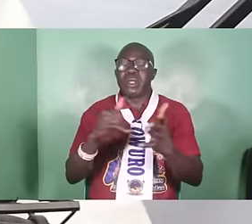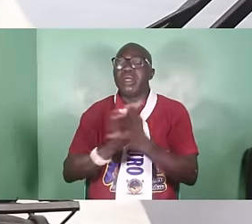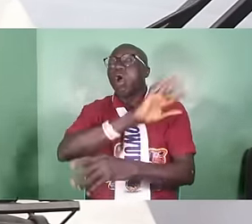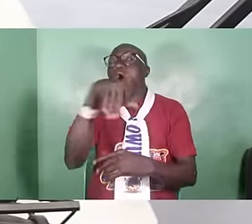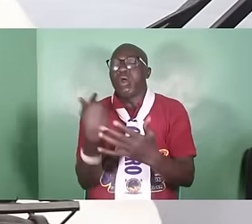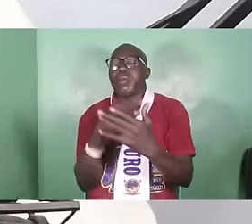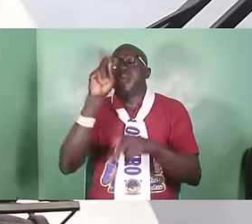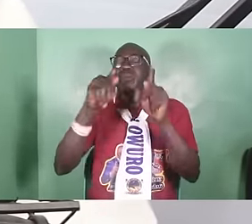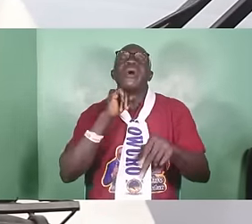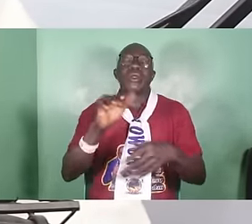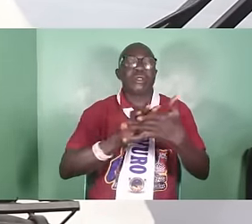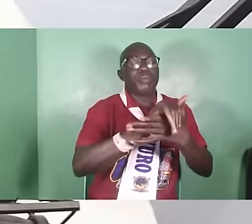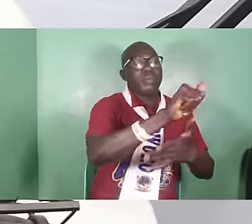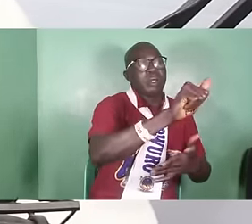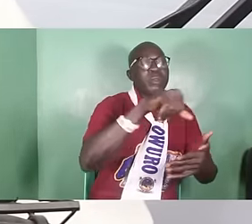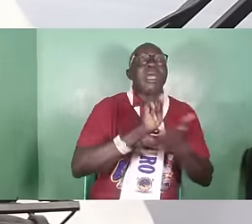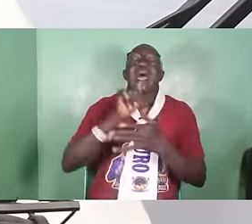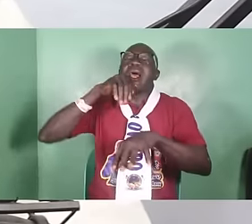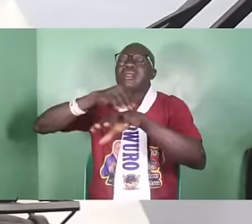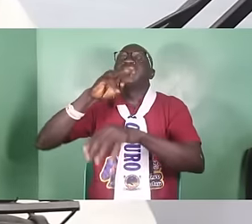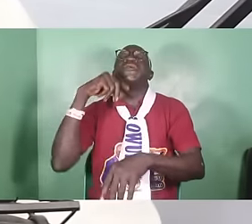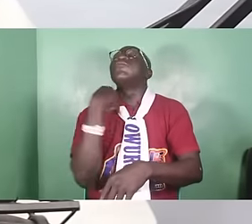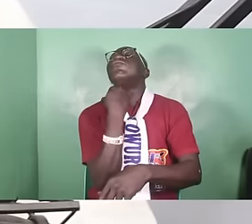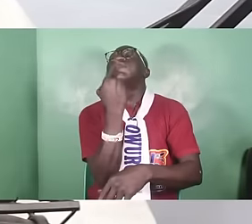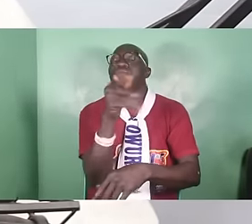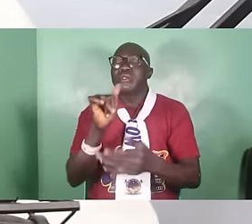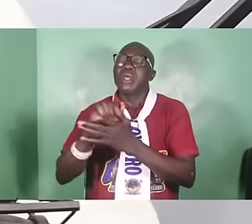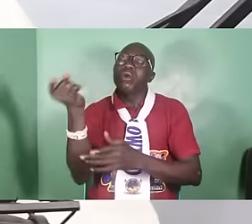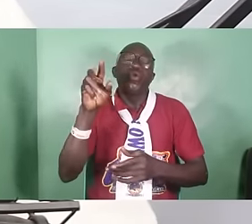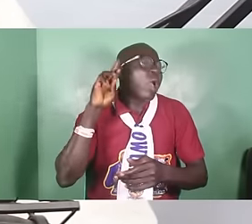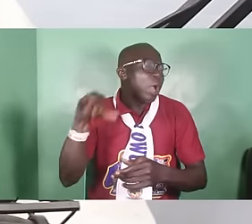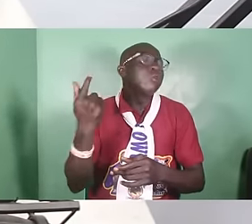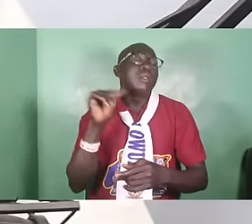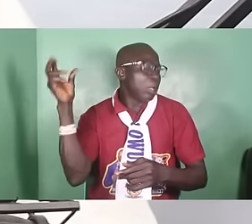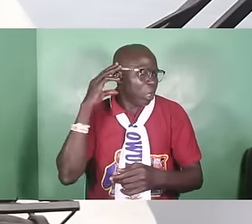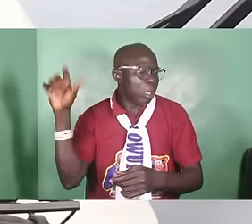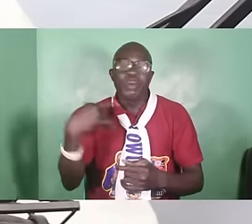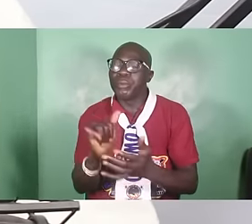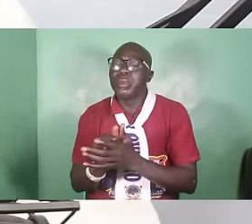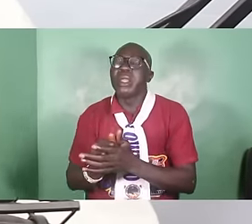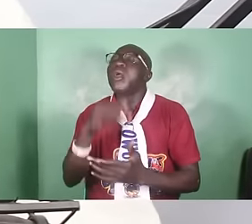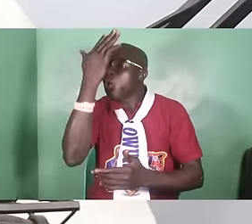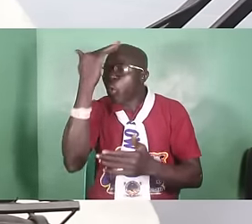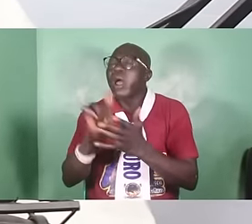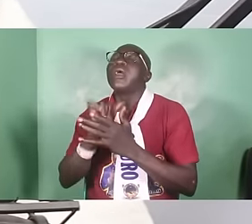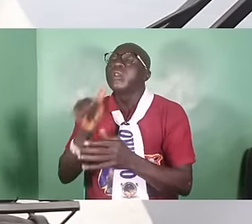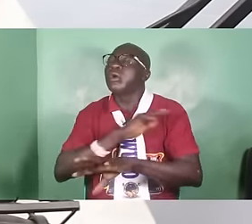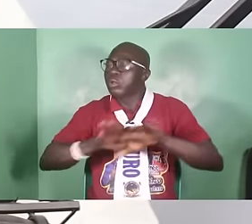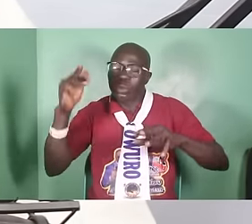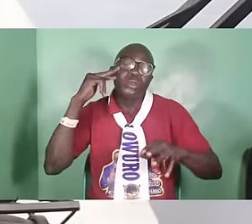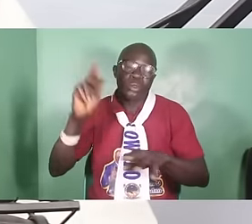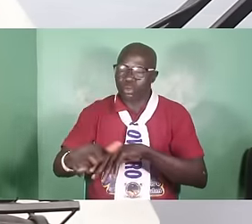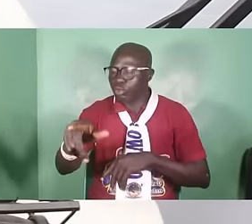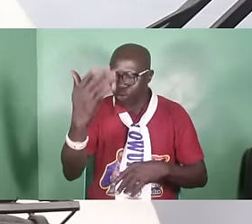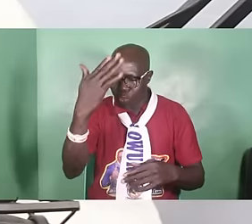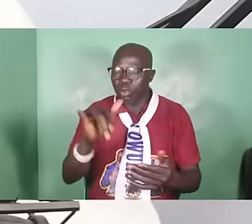ba gbagbo. Only the people that did not be. Ah, mo ra ohun jade. I said that the word. Ibo lo wa to ti gbo me. Where are you hearing me? Hey, kilo ni ta ti da o mo. Why are they